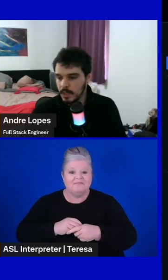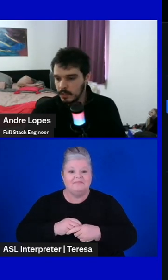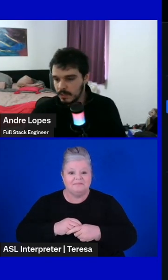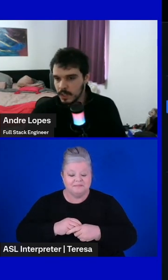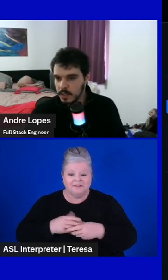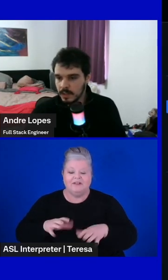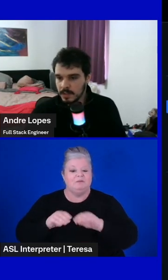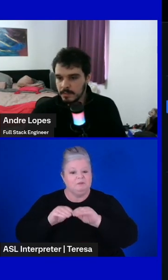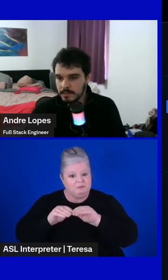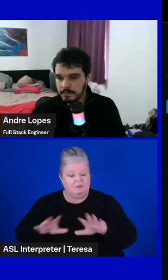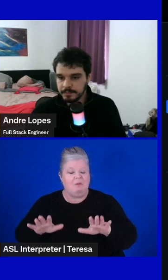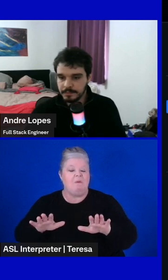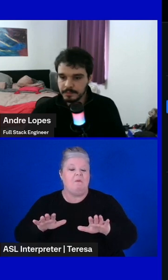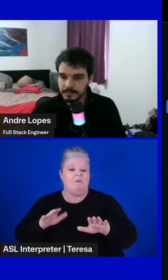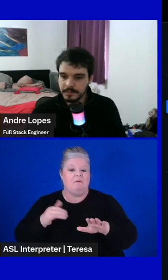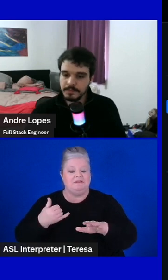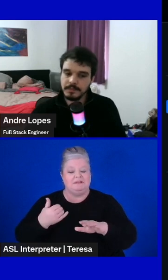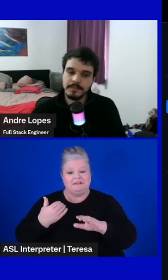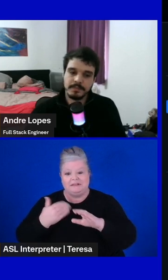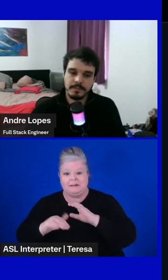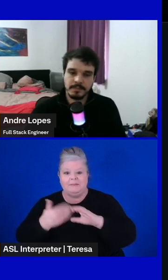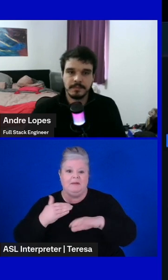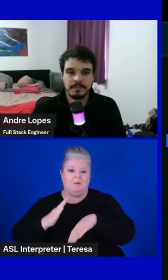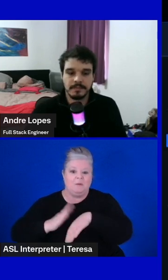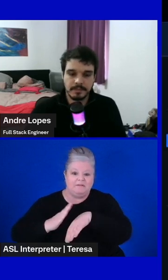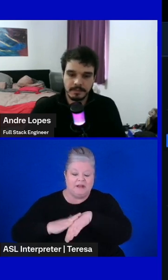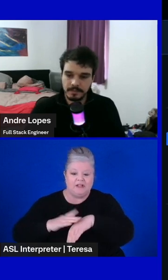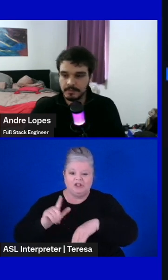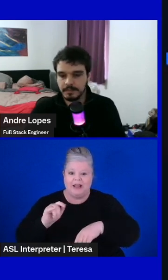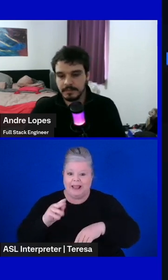Deploy the email notification Lambda.